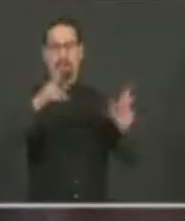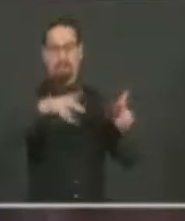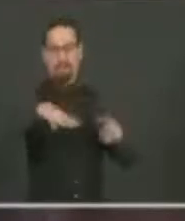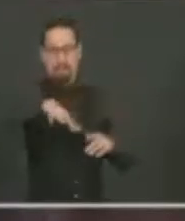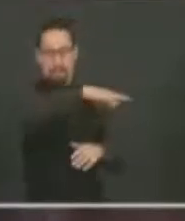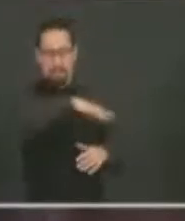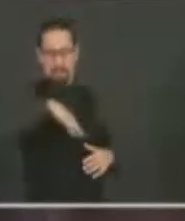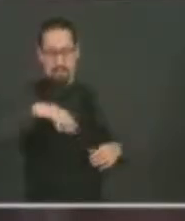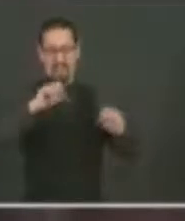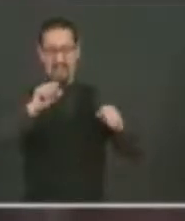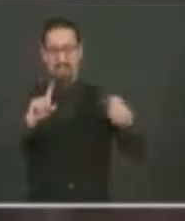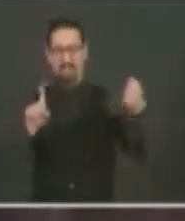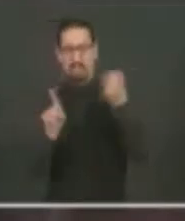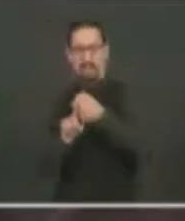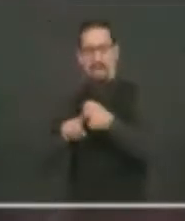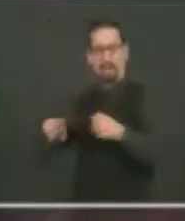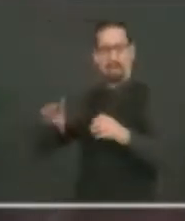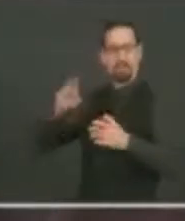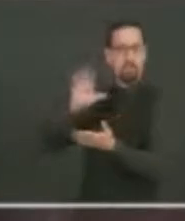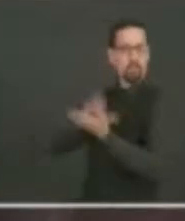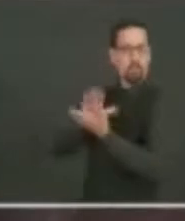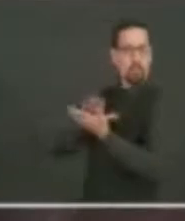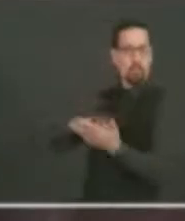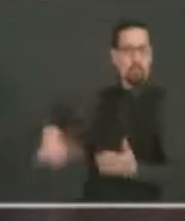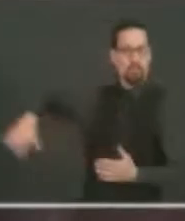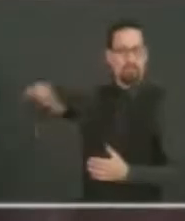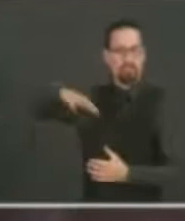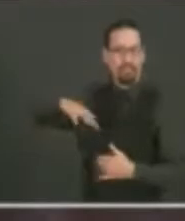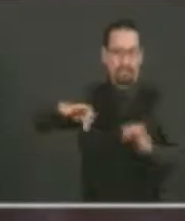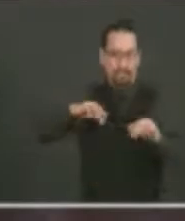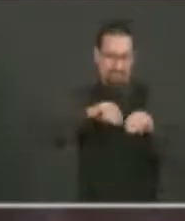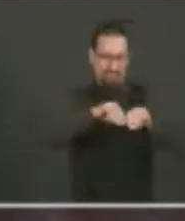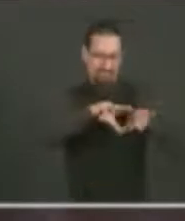the school community as a whole, across the state.